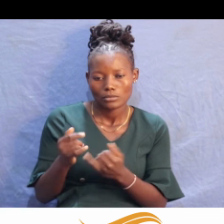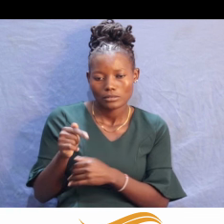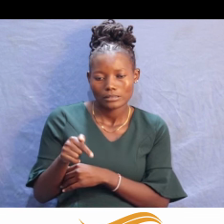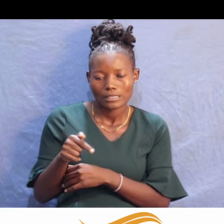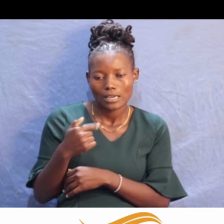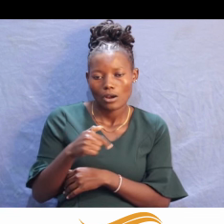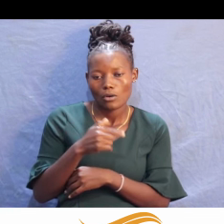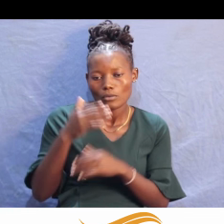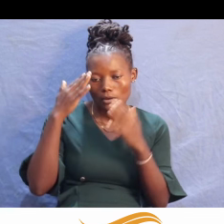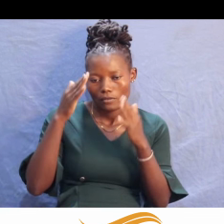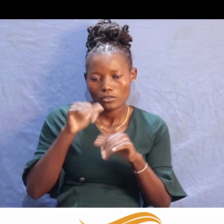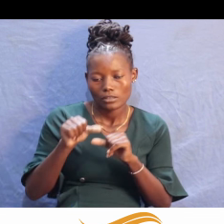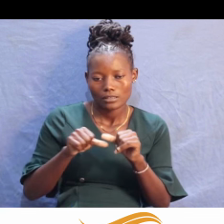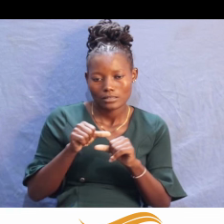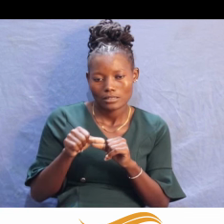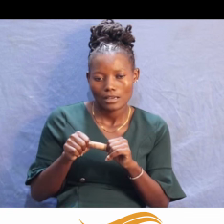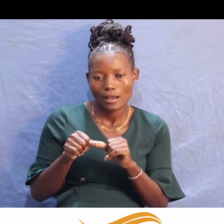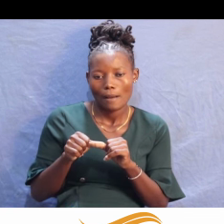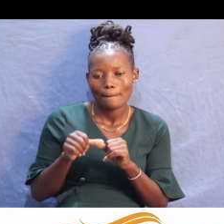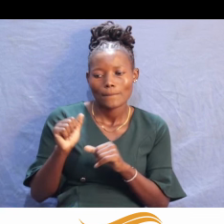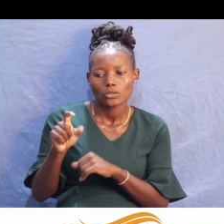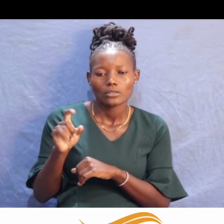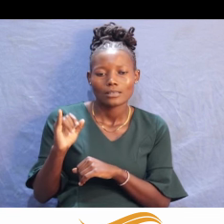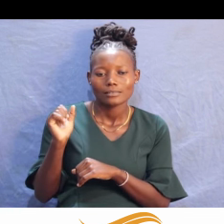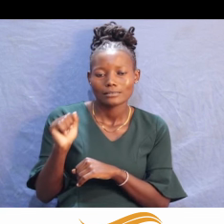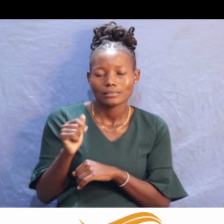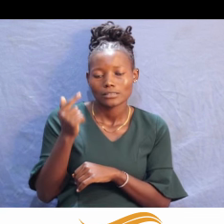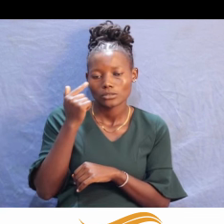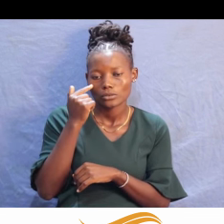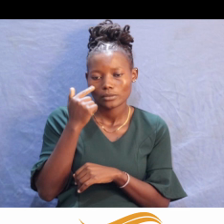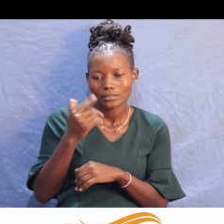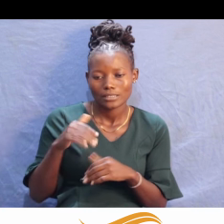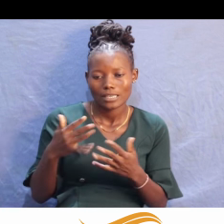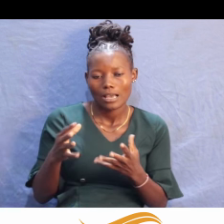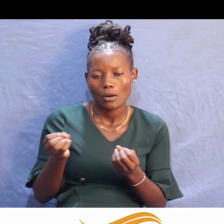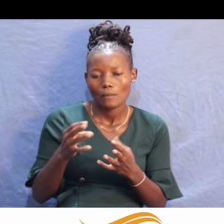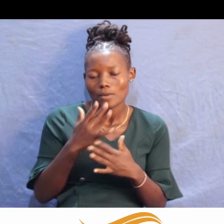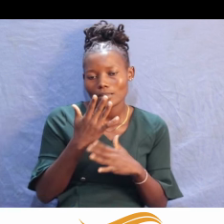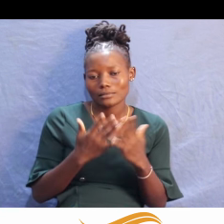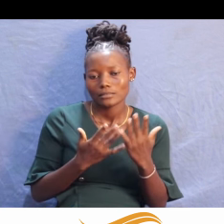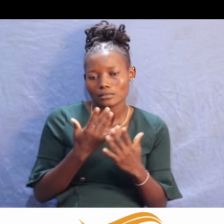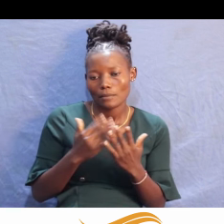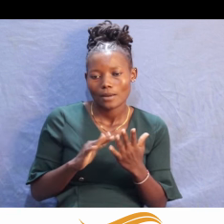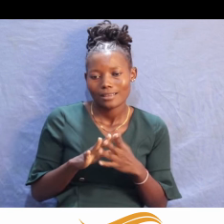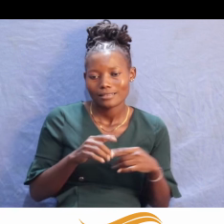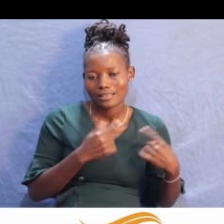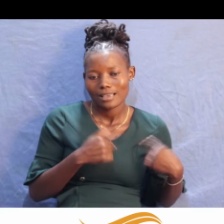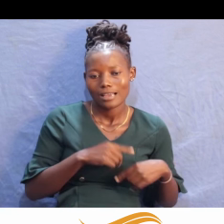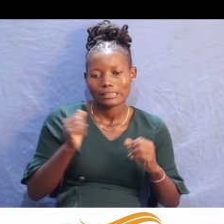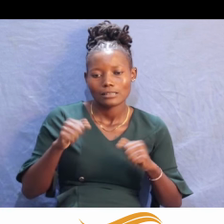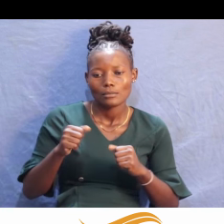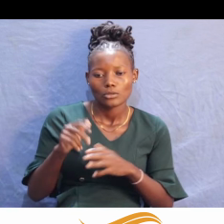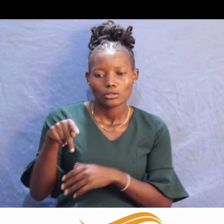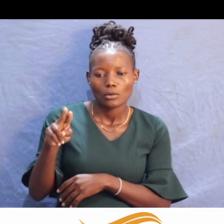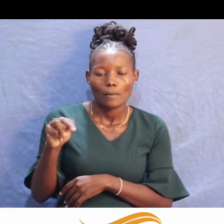at on this axis here, you're looking at how much blood the heart can pump